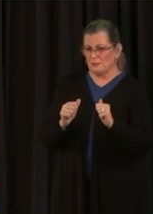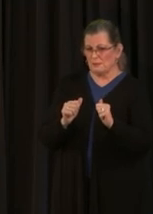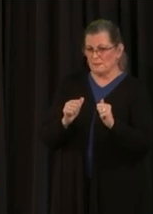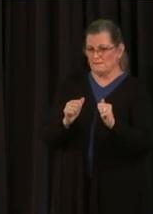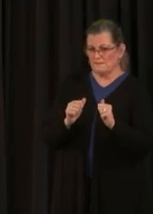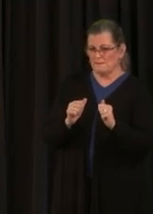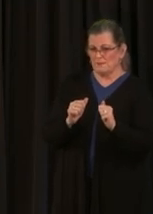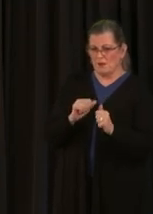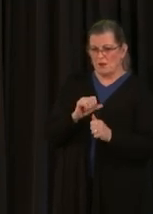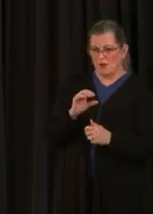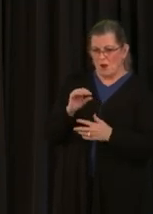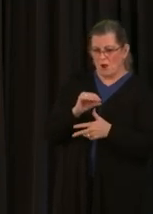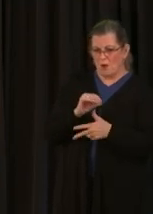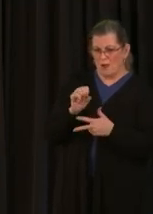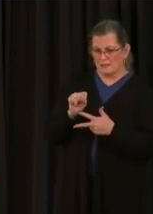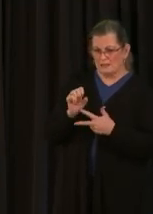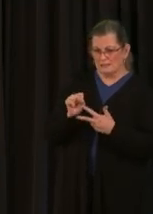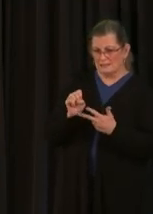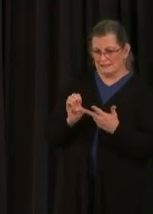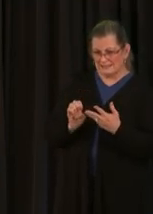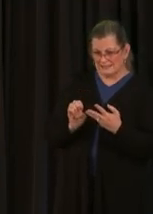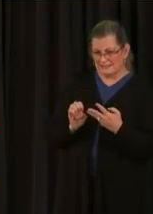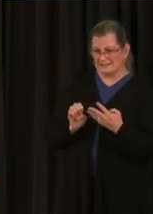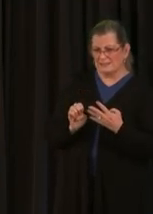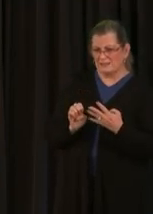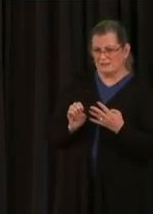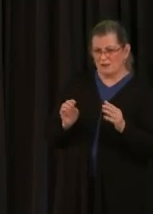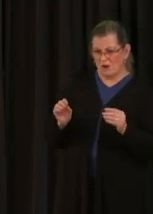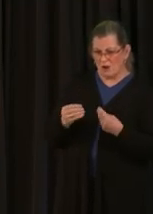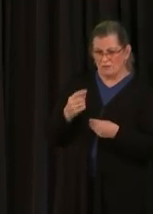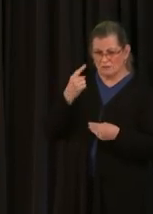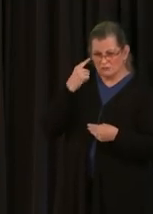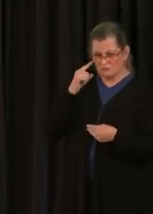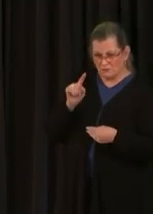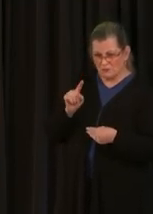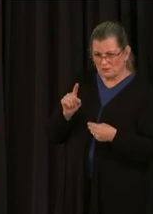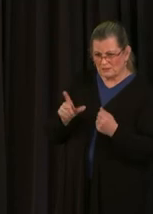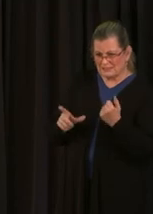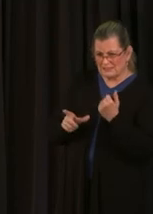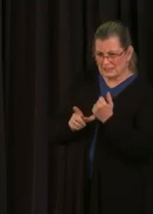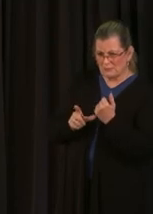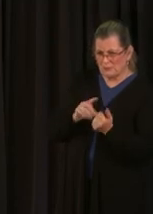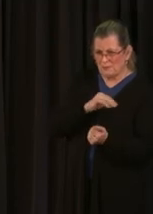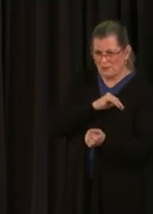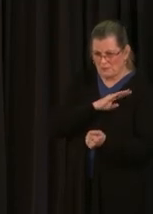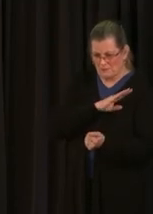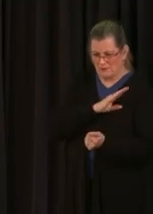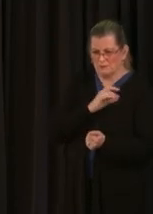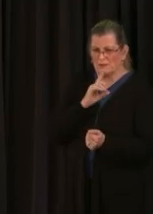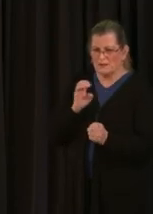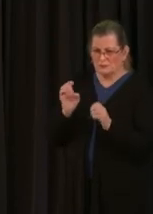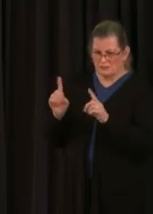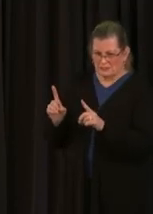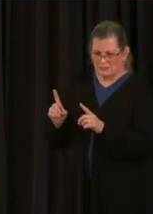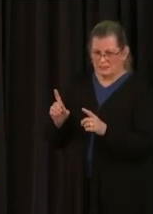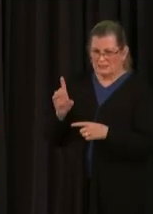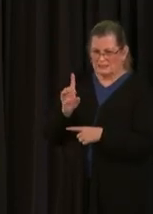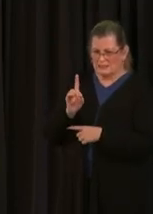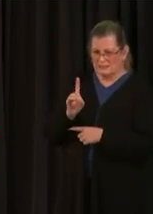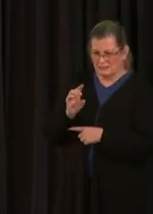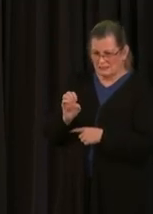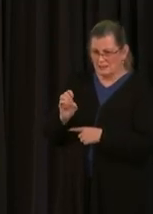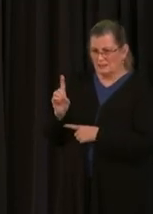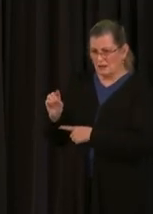no, all buses all LEAs that are requiring students to have transportations are provided for.